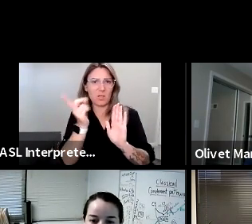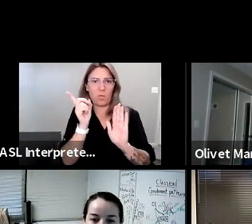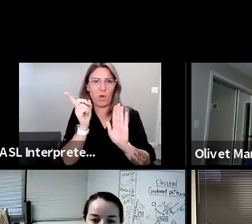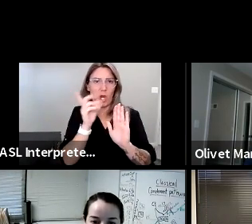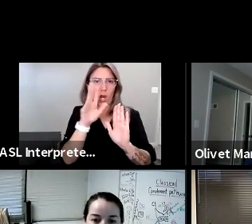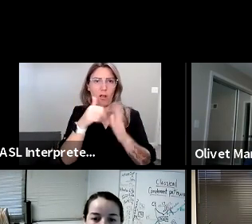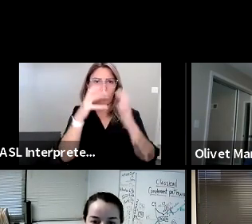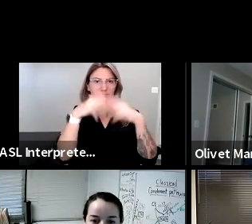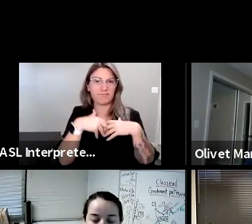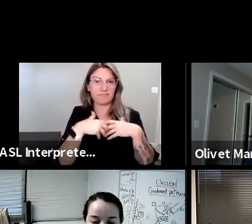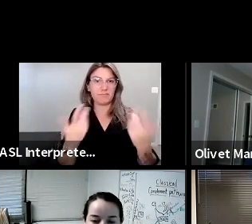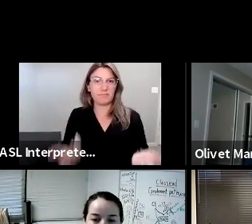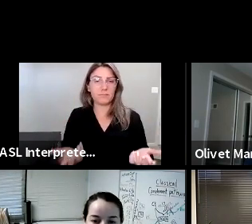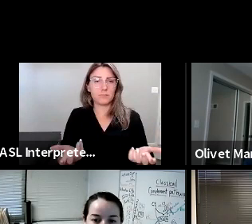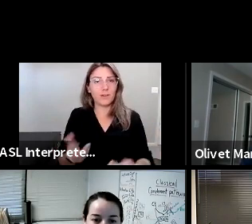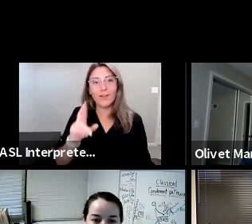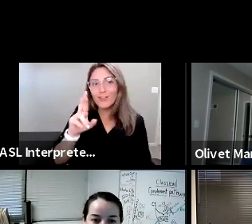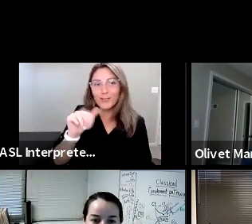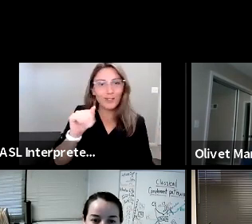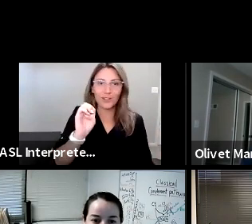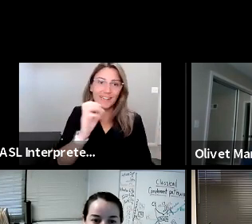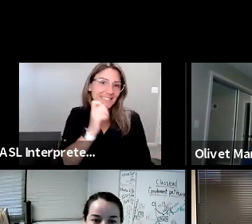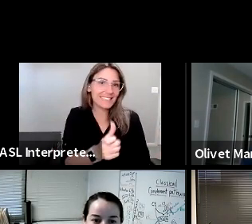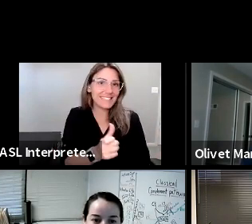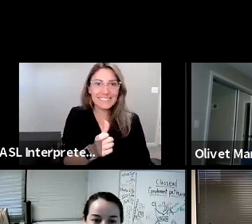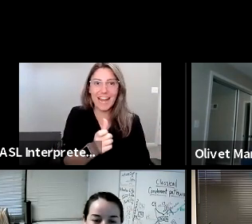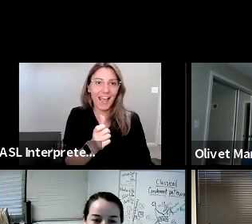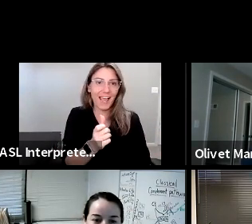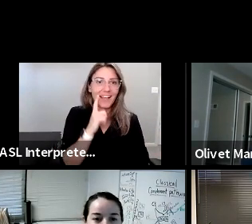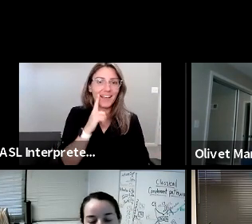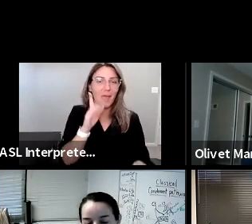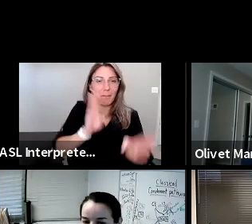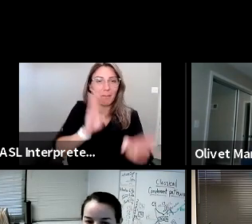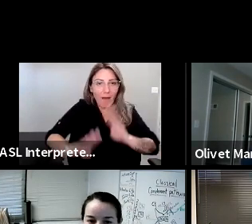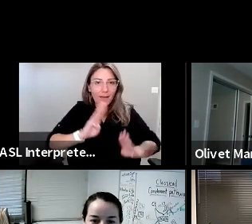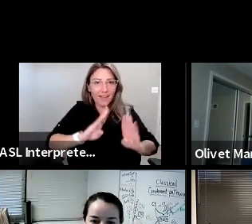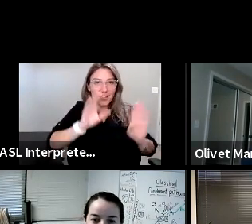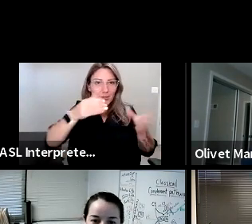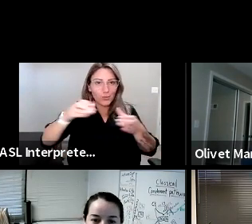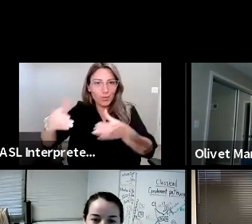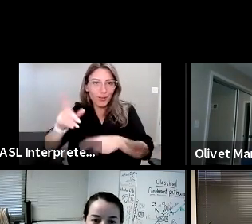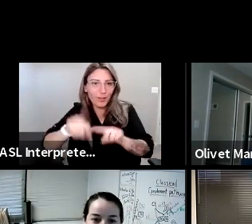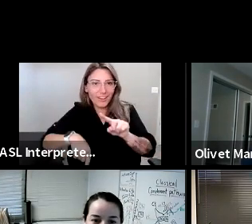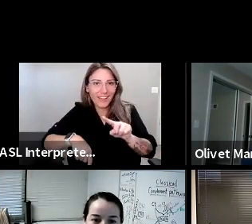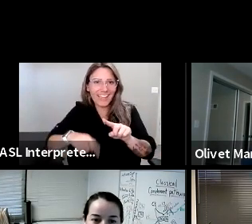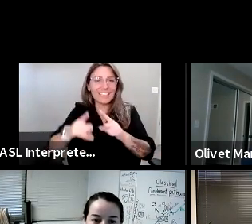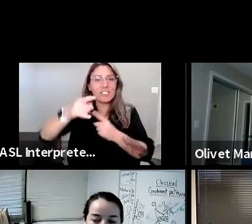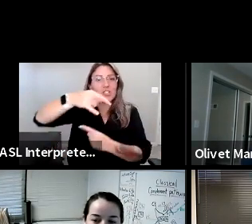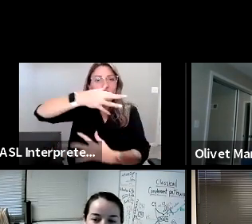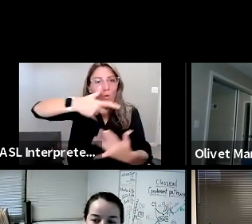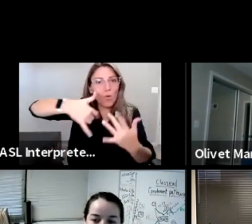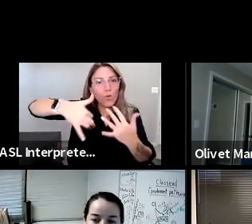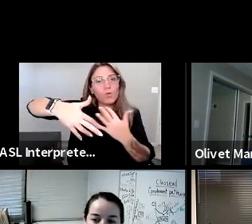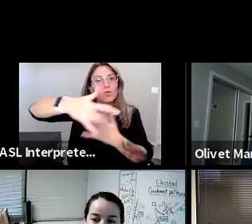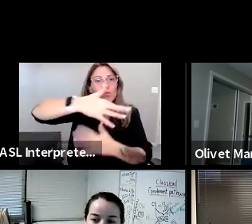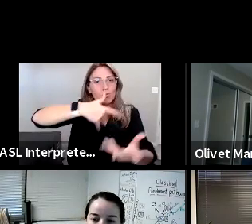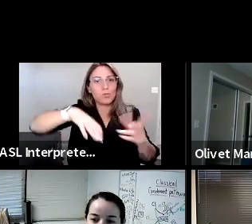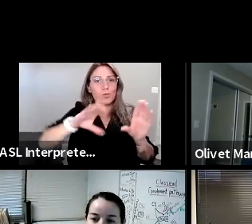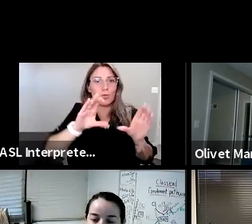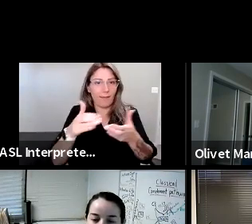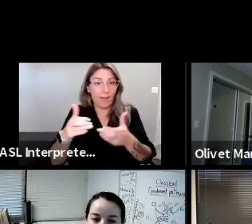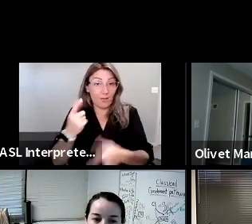down, right? Because race is not a biological category, of course, right? It's a social category.